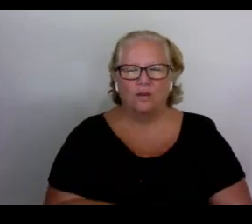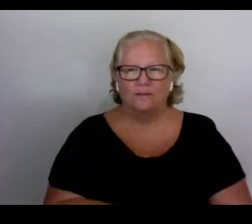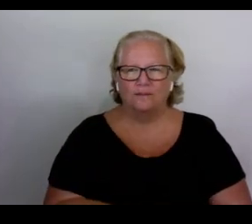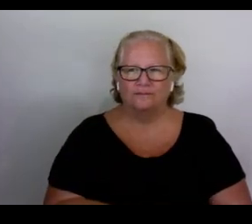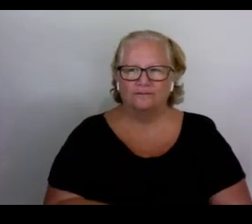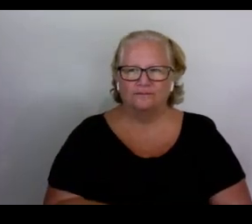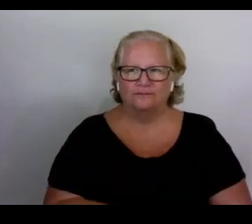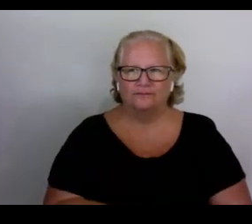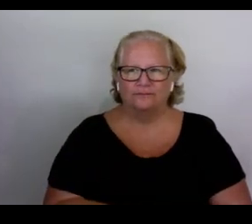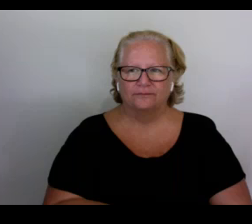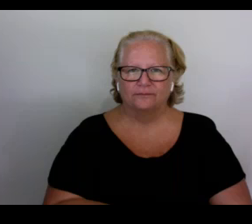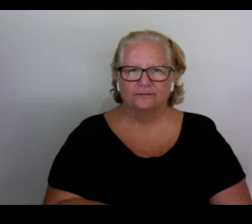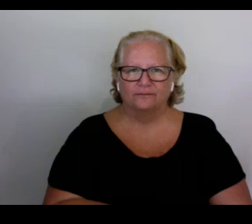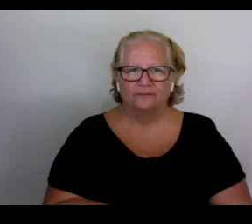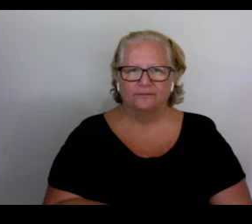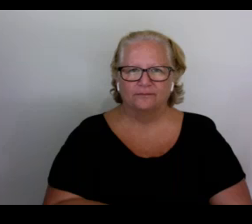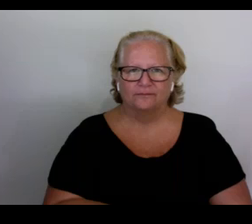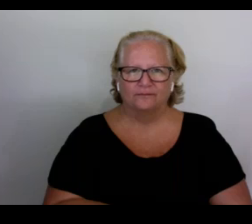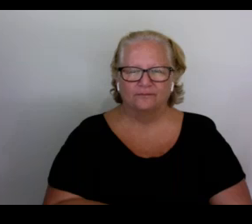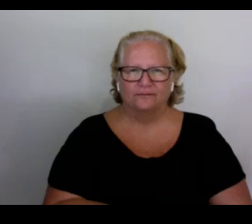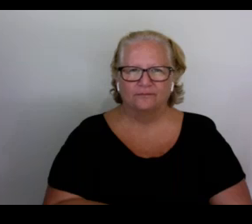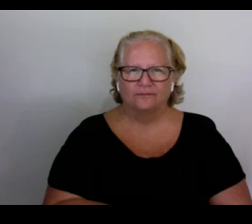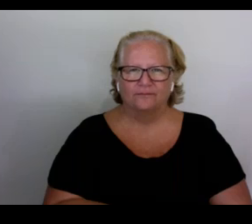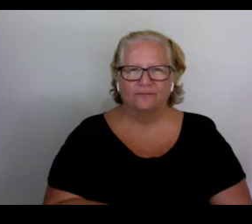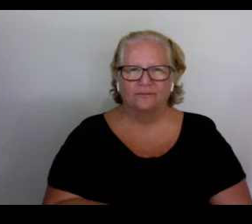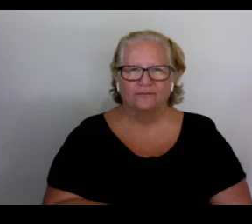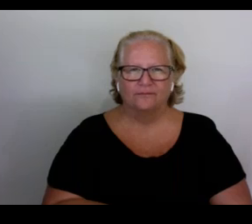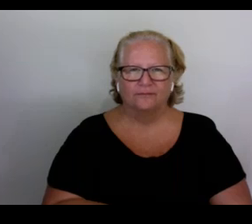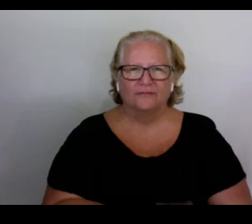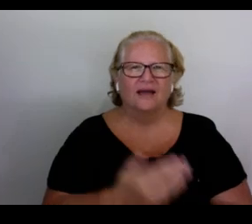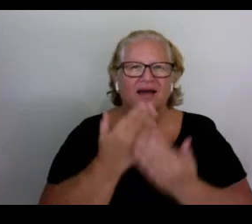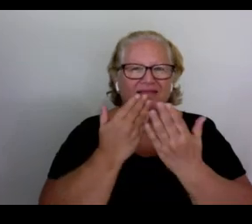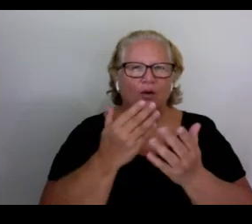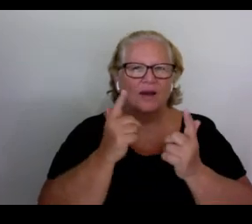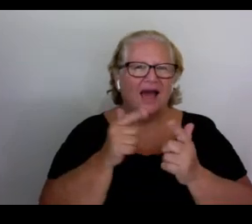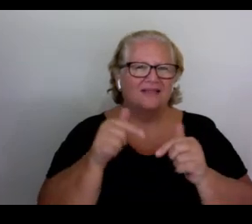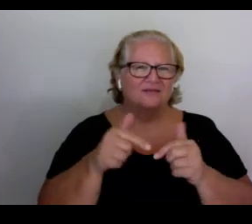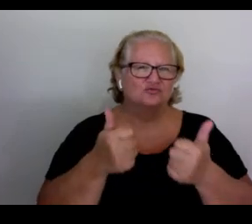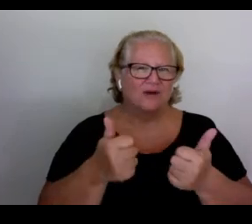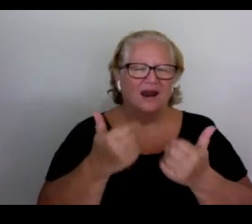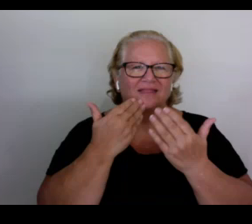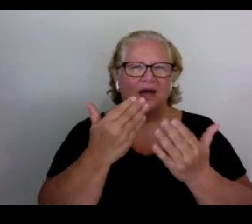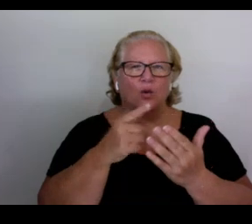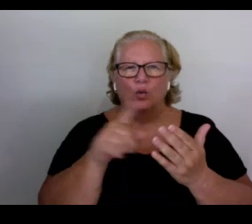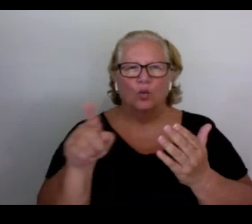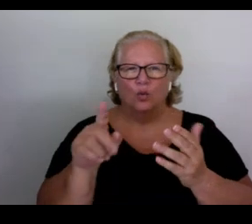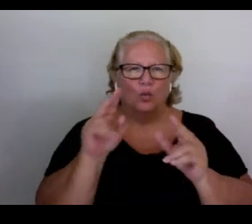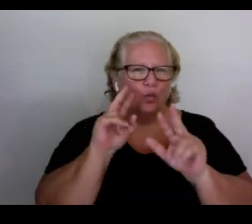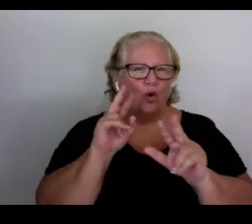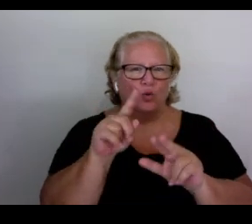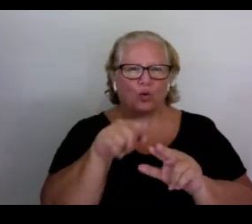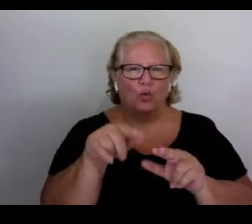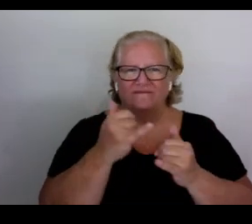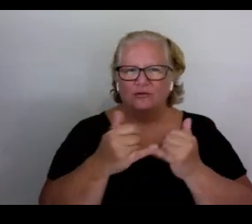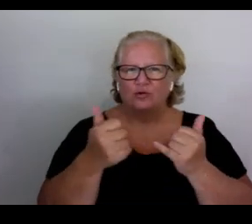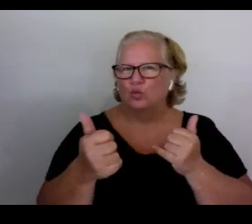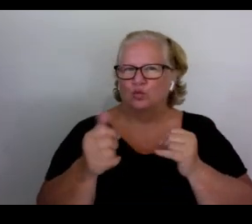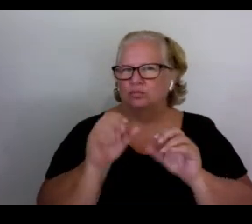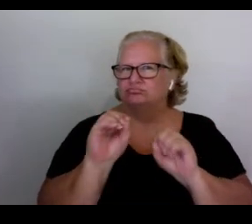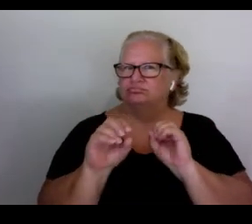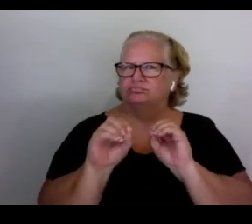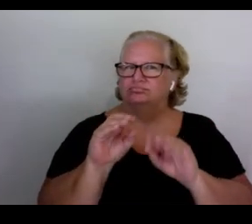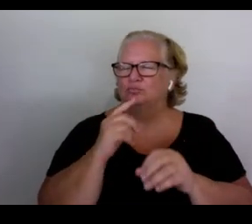Just some positive feedback. So yes, thank you again. It's been great. And thank you to the audience. You've been very engaging as well. I hope that you've